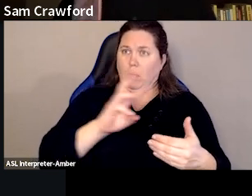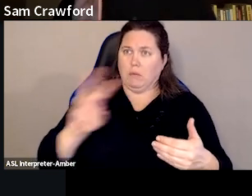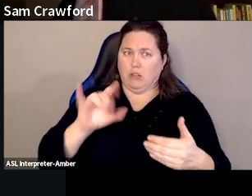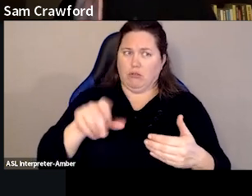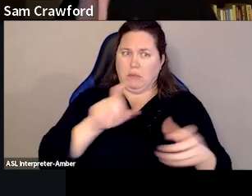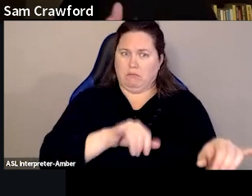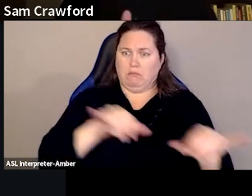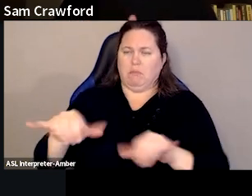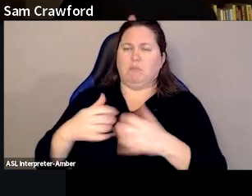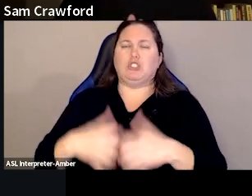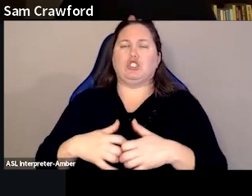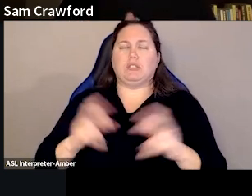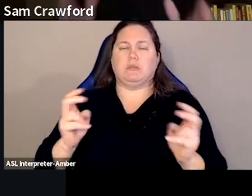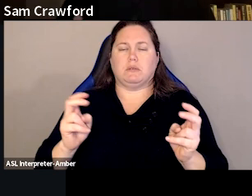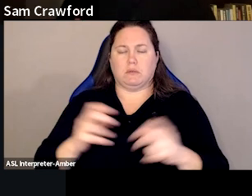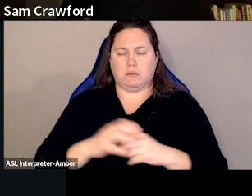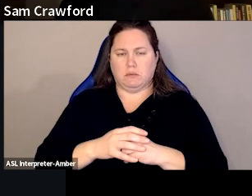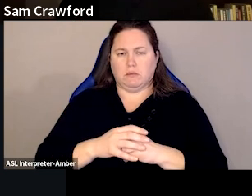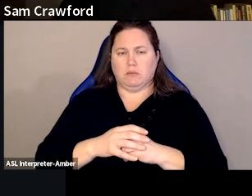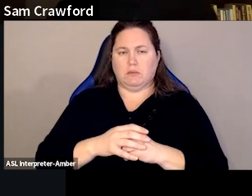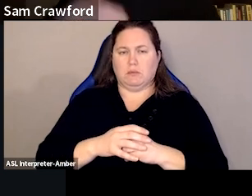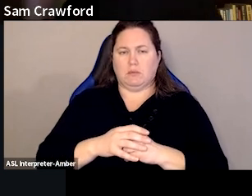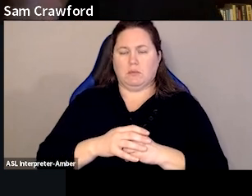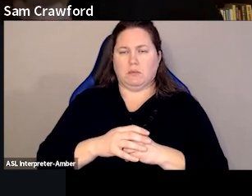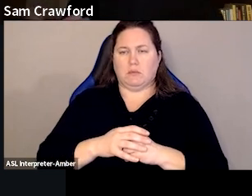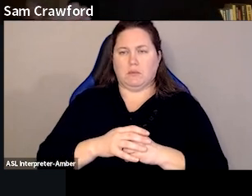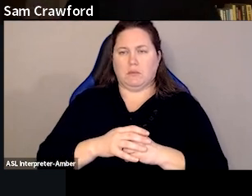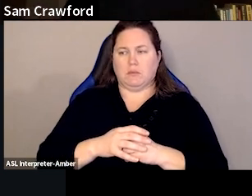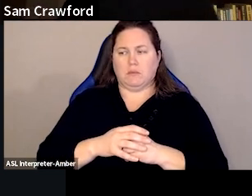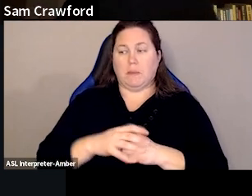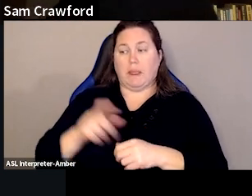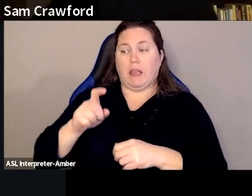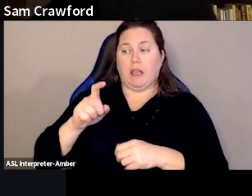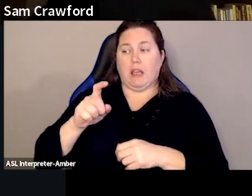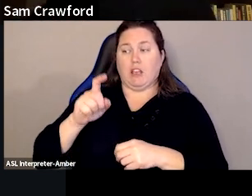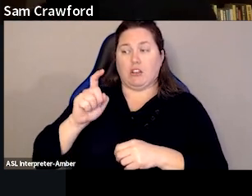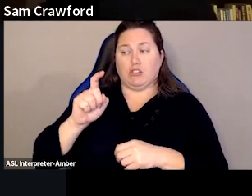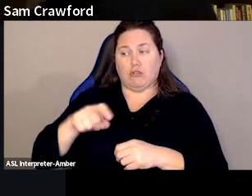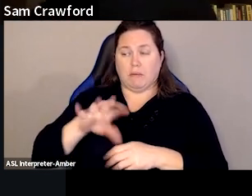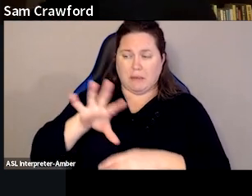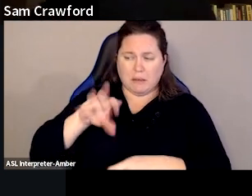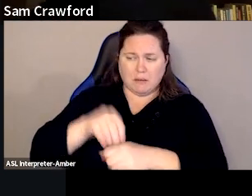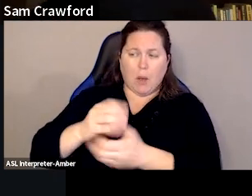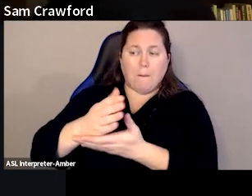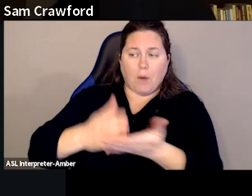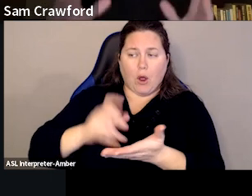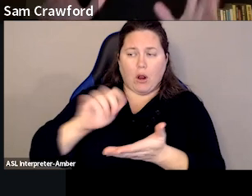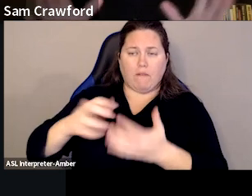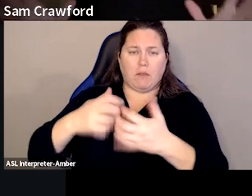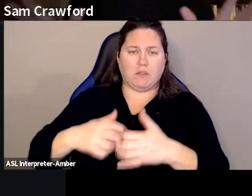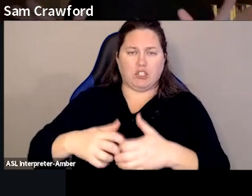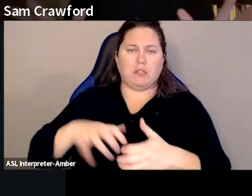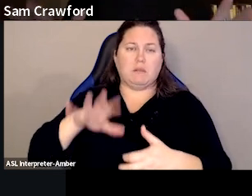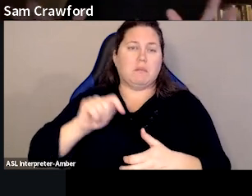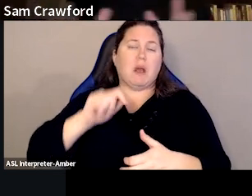So it should be a part of the machine and not the machine itself. And with that in mind, here's a